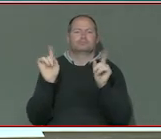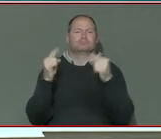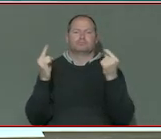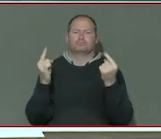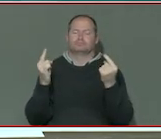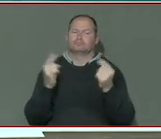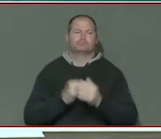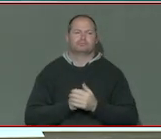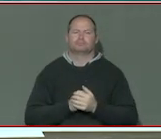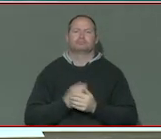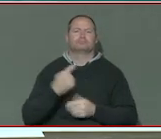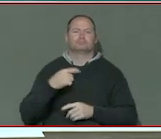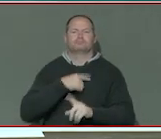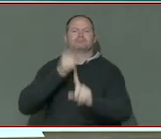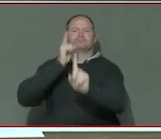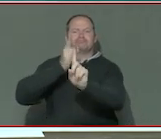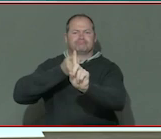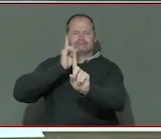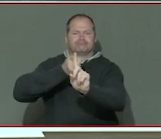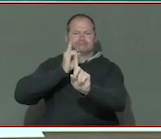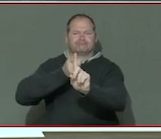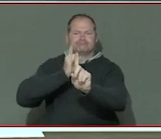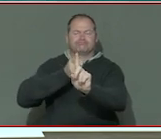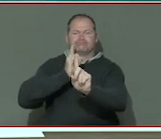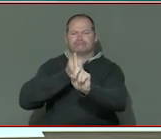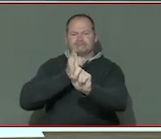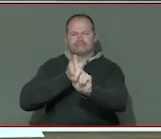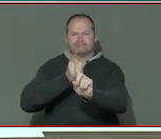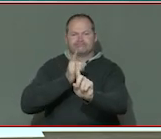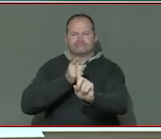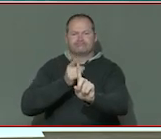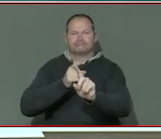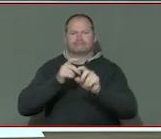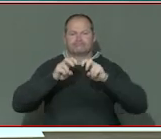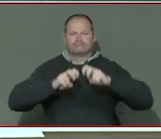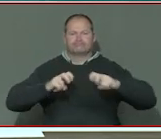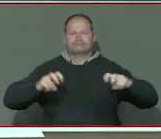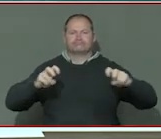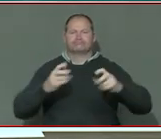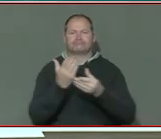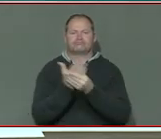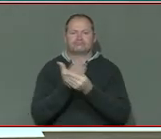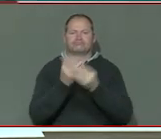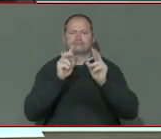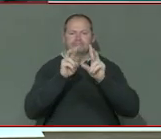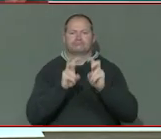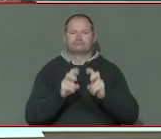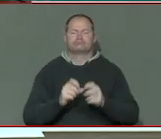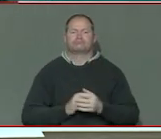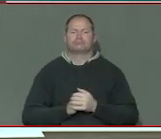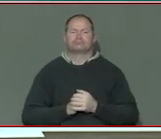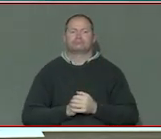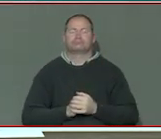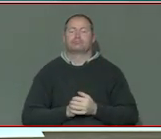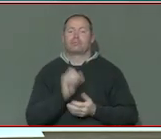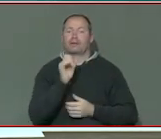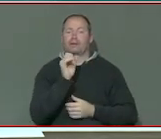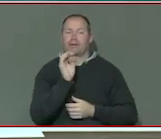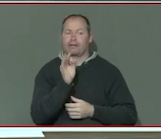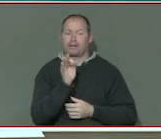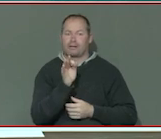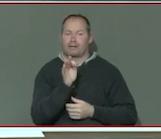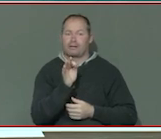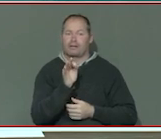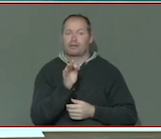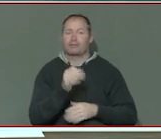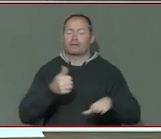a disciplinary hearing, and the case must be investigated. And he can only be fired once he was